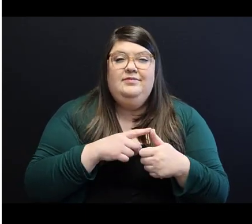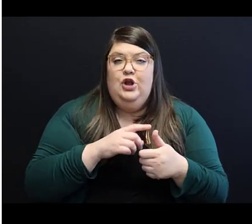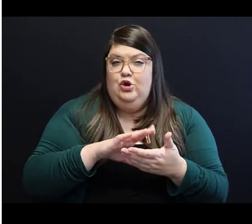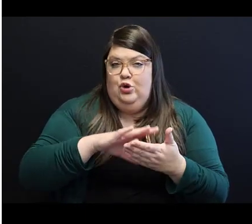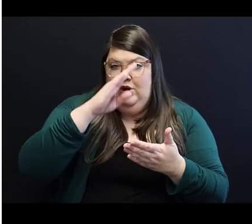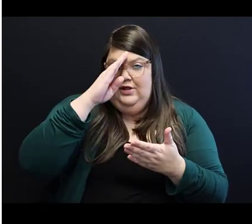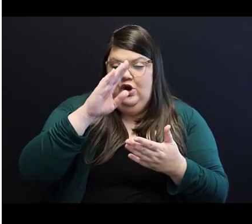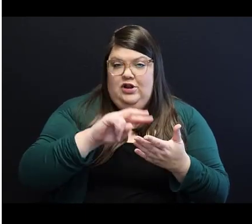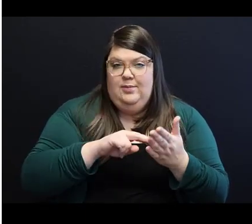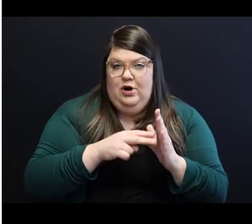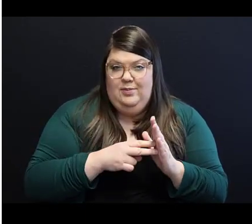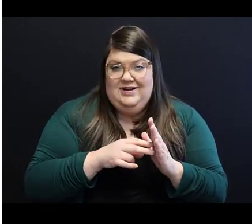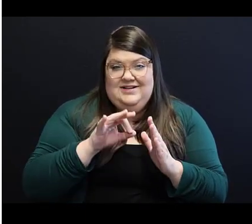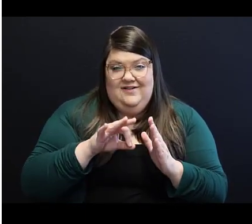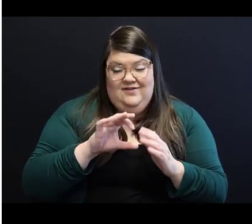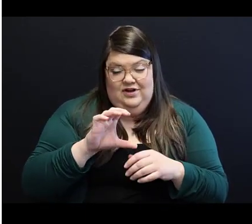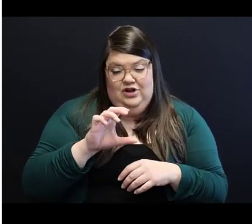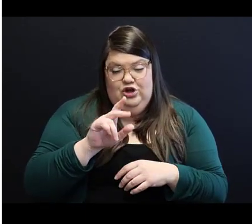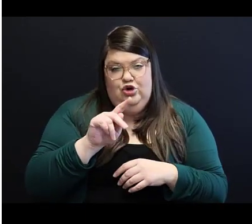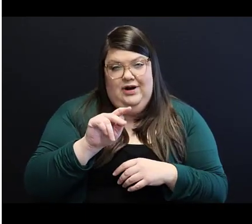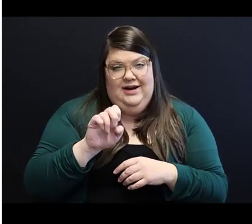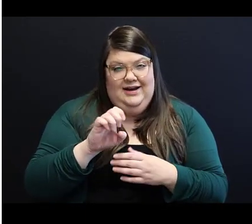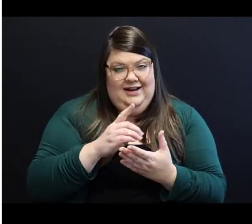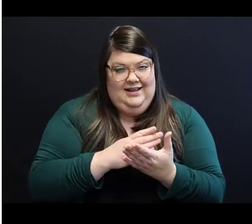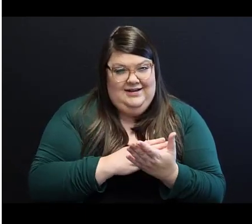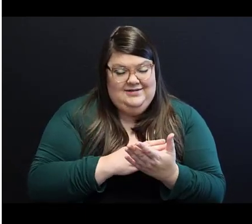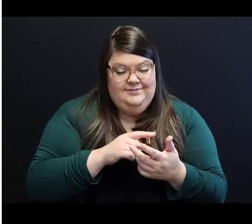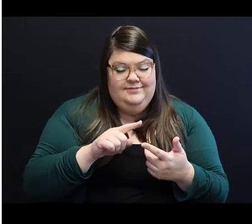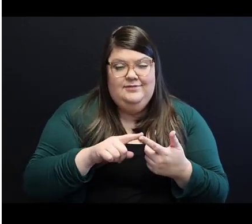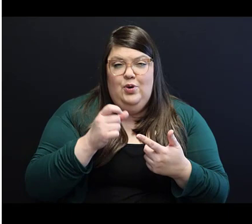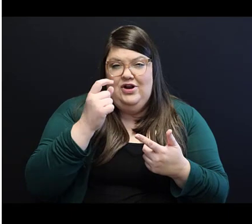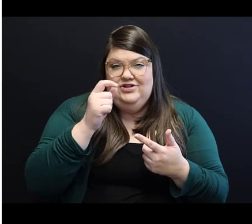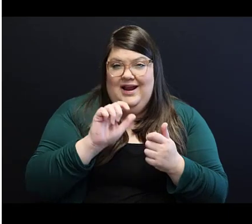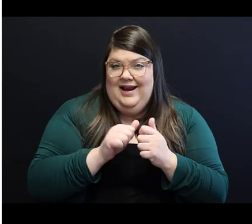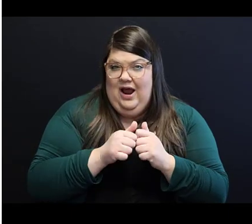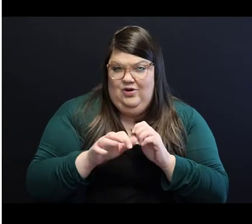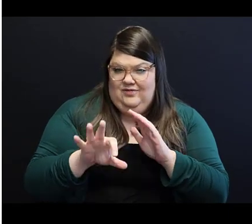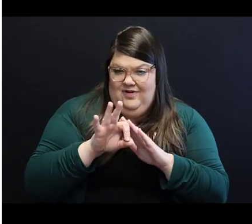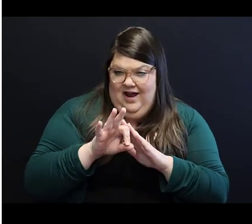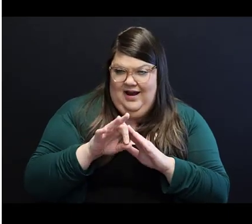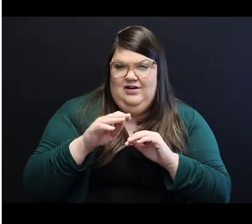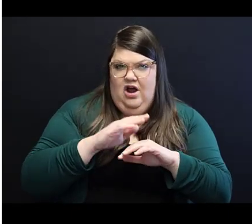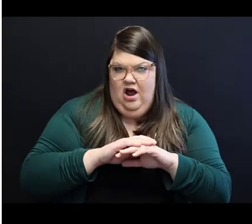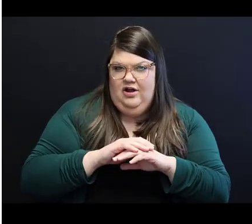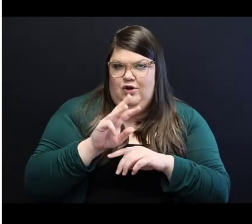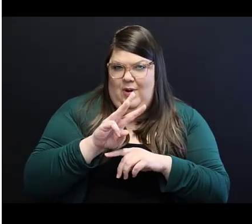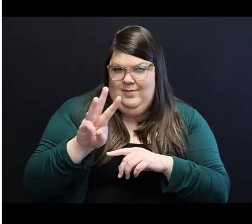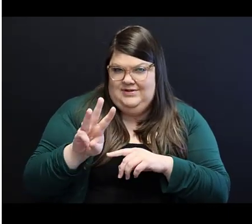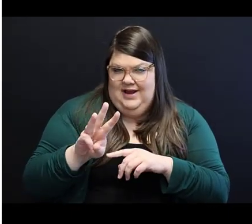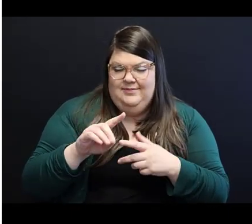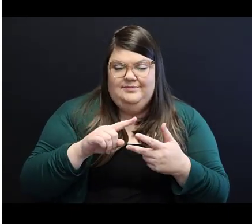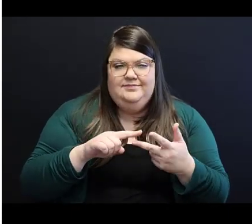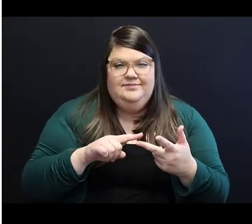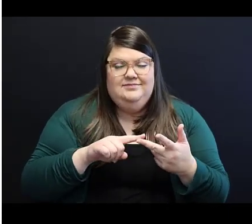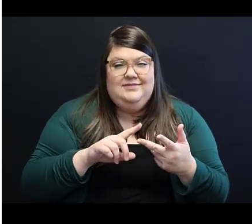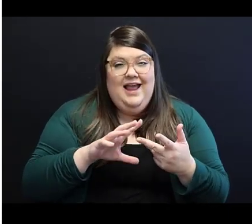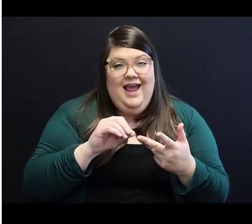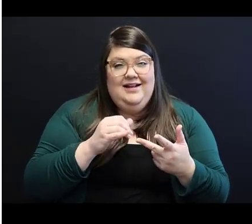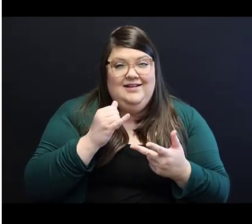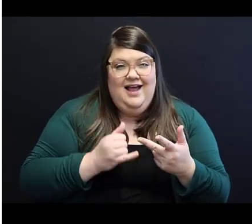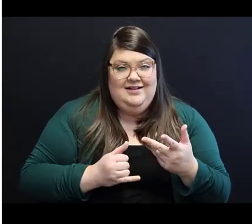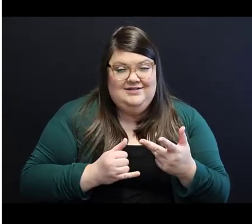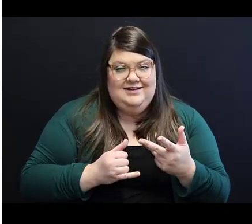of a curated list, to understand how to locate a curated list on the NCRTM website, and